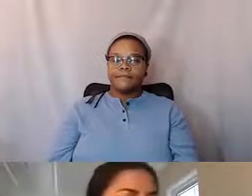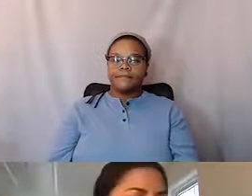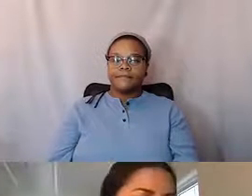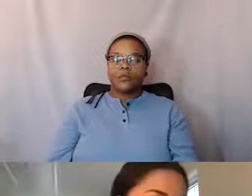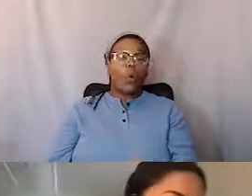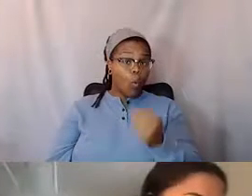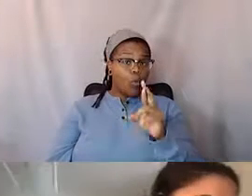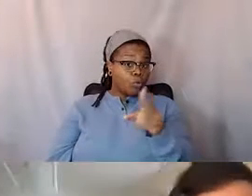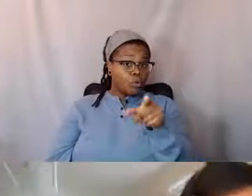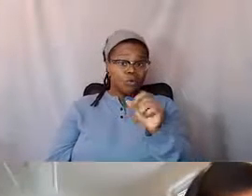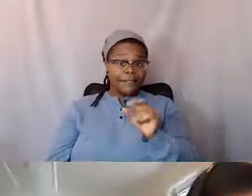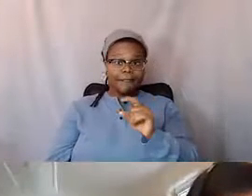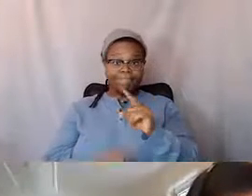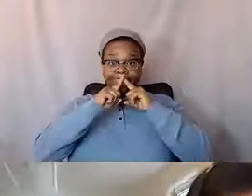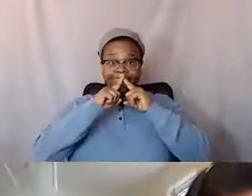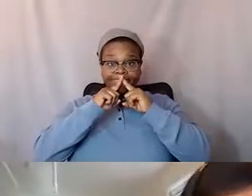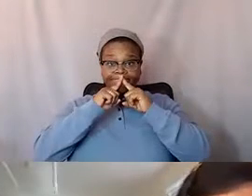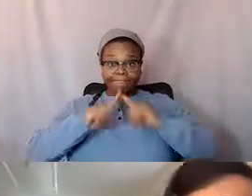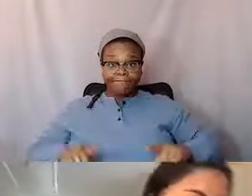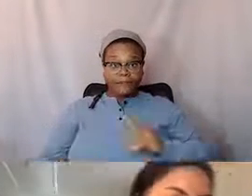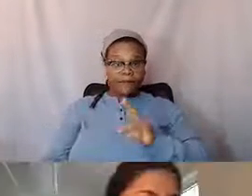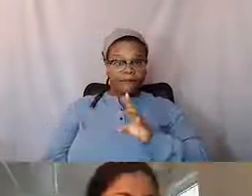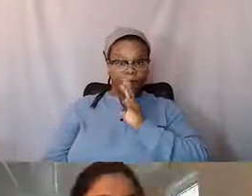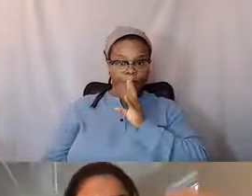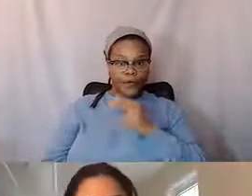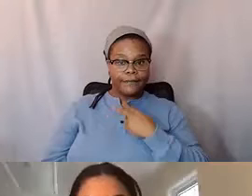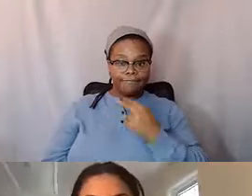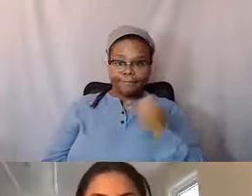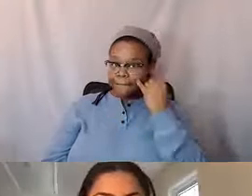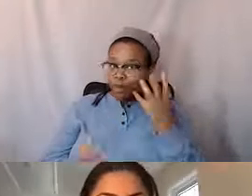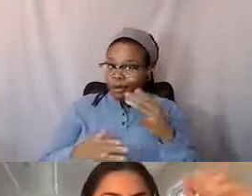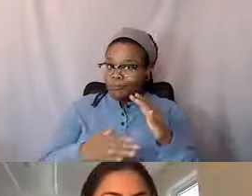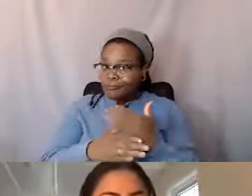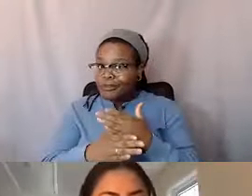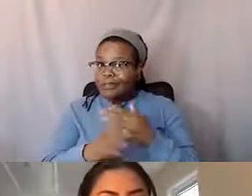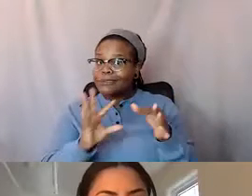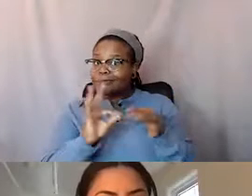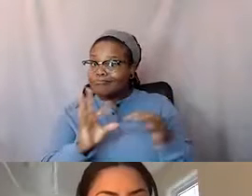Or you can unmute yourself and use your voice to state your question.